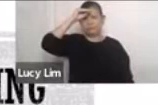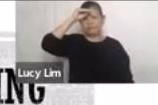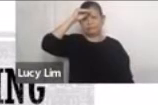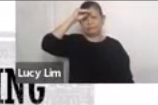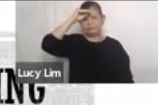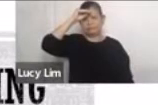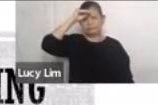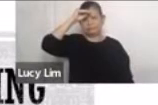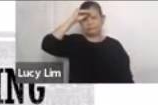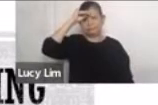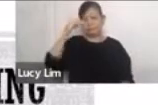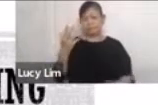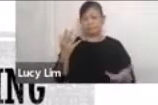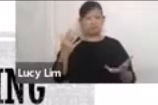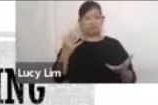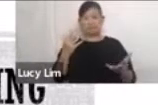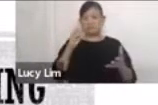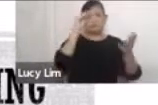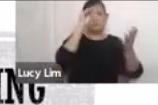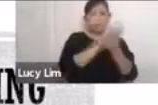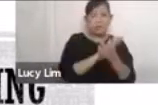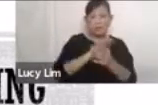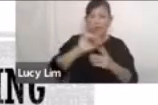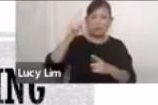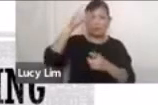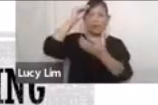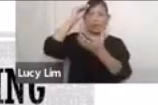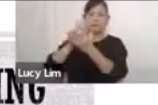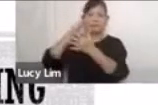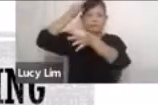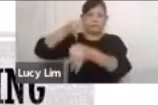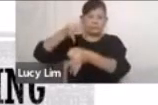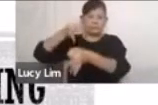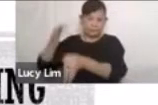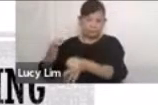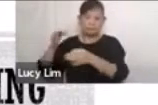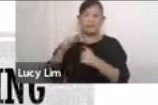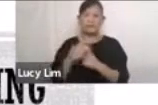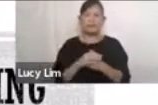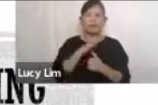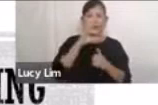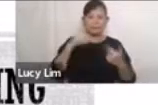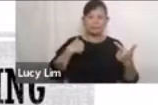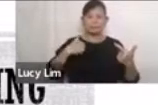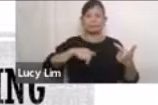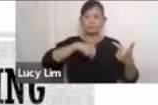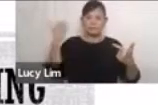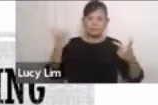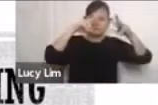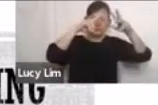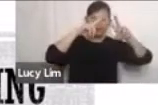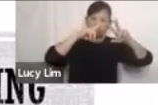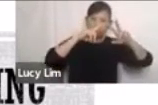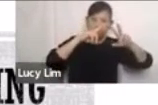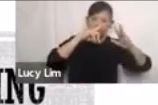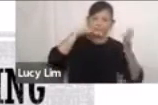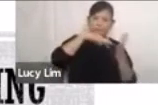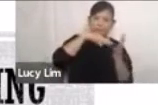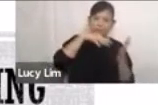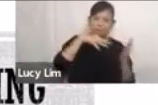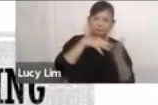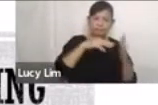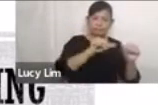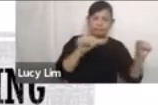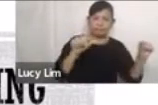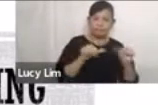even when they are married, which is similar to what male participants reported in other study areas. A female in Nepal